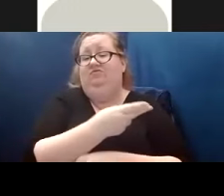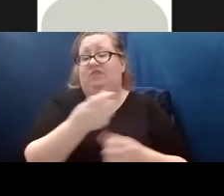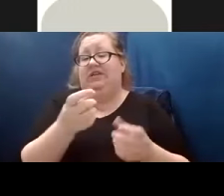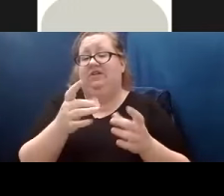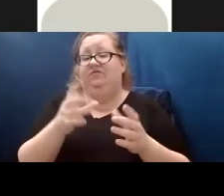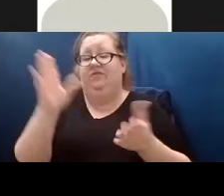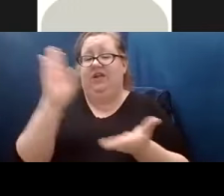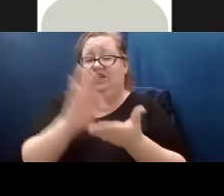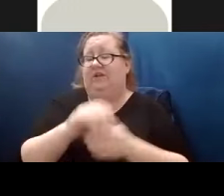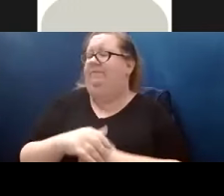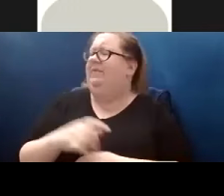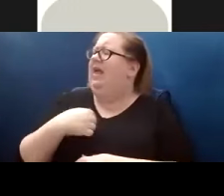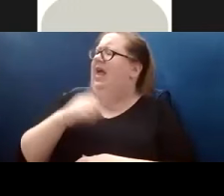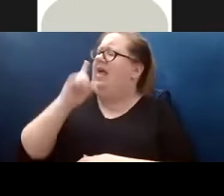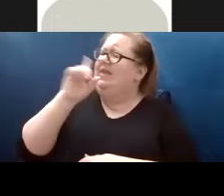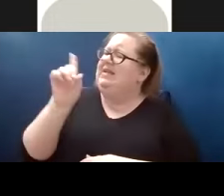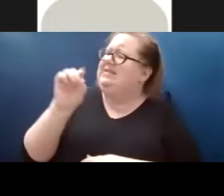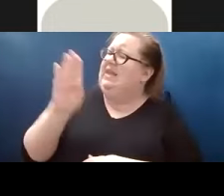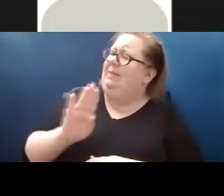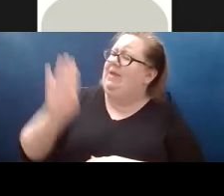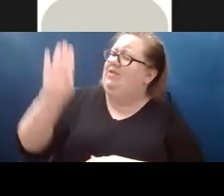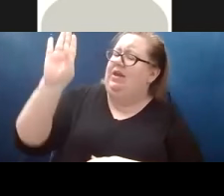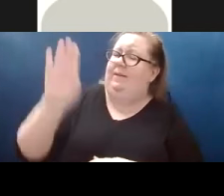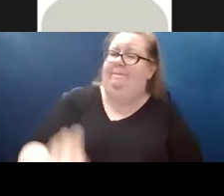I think Deb has her hand up.